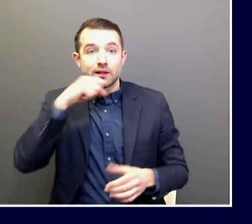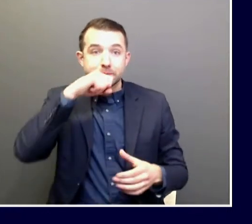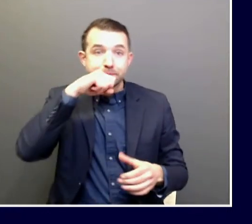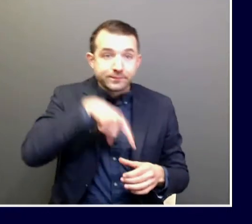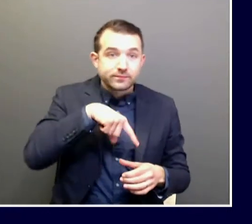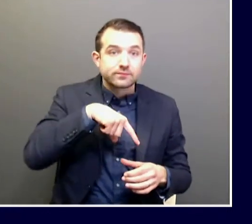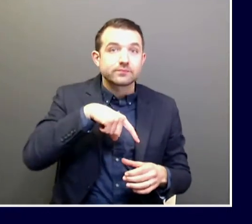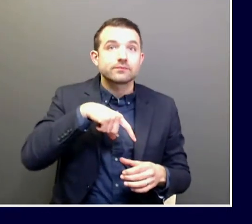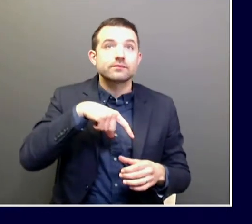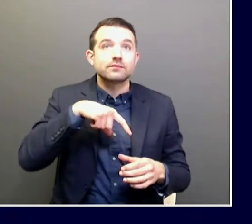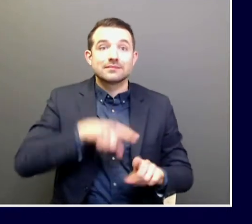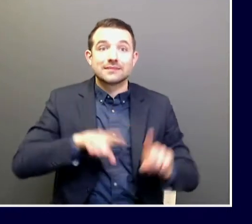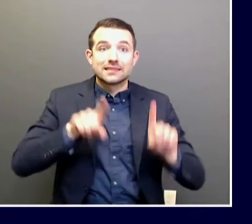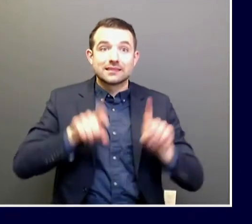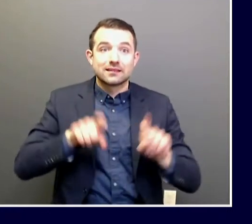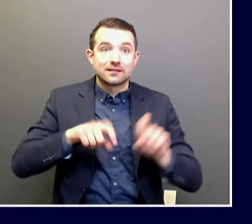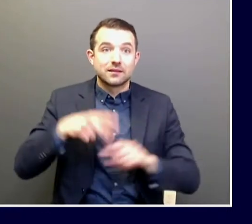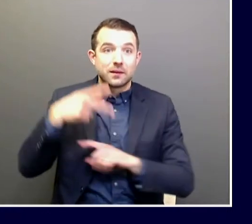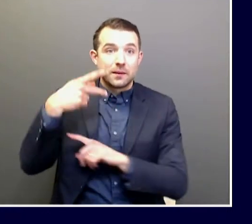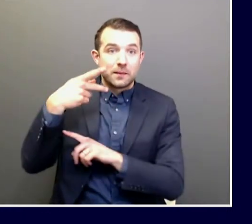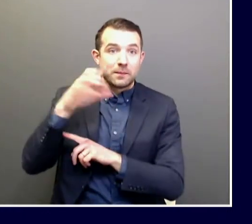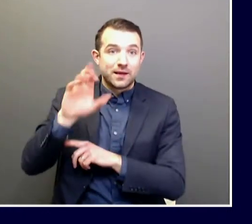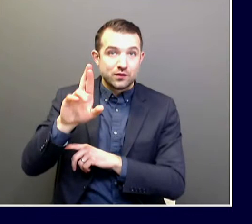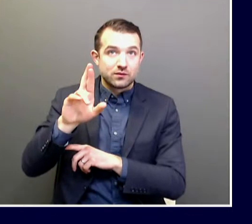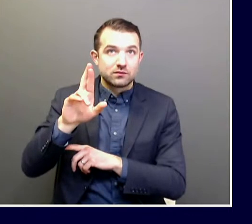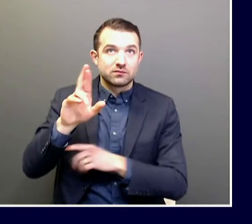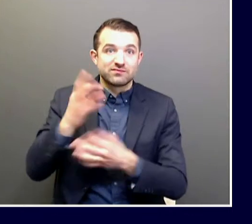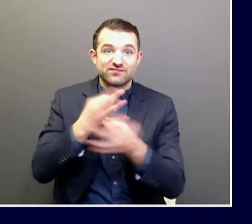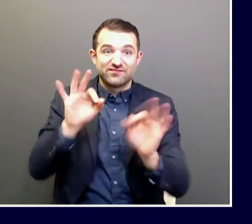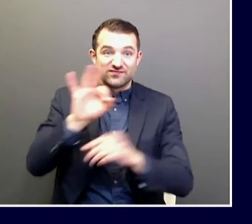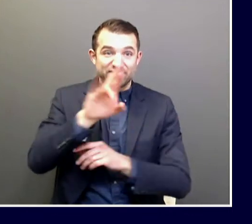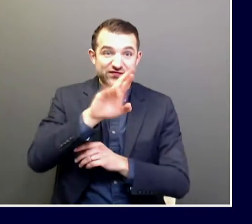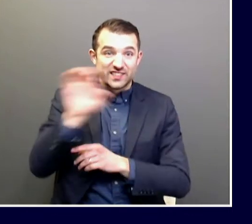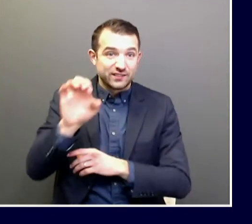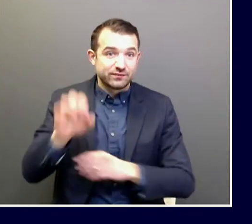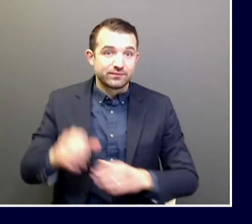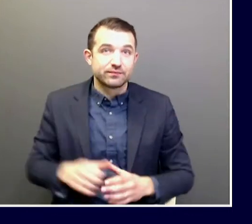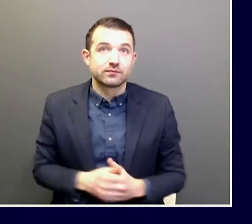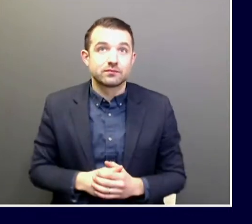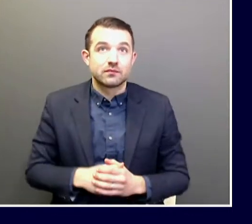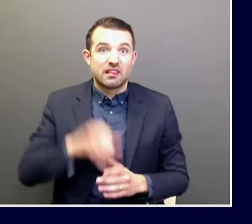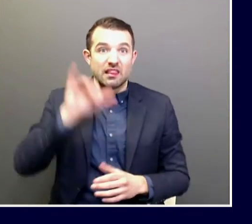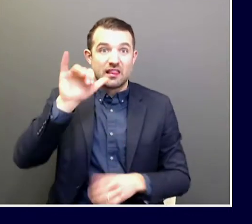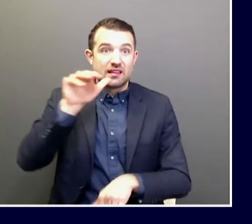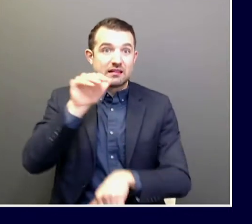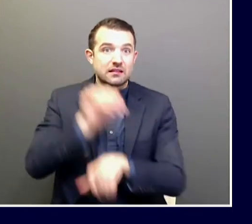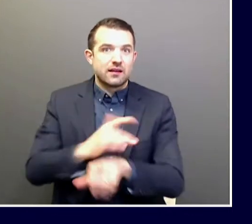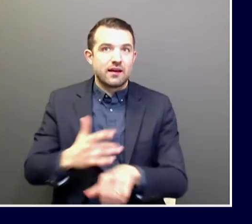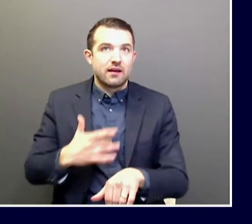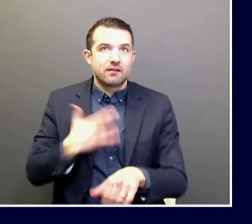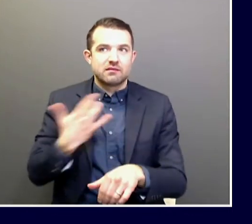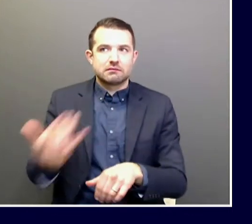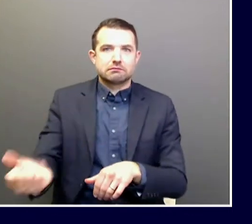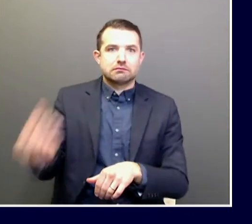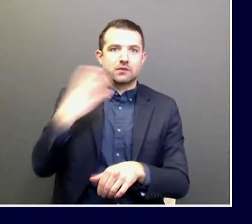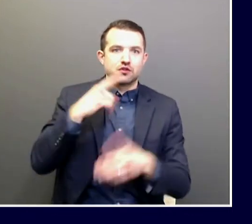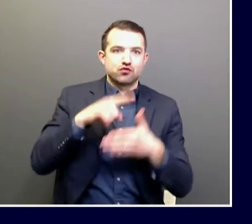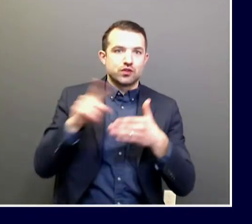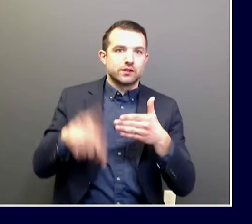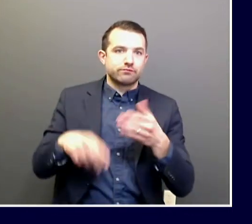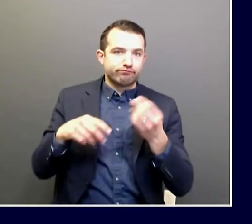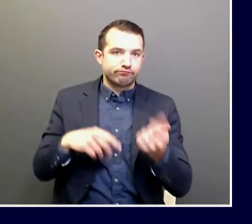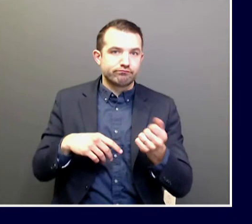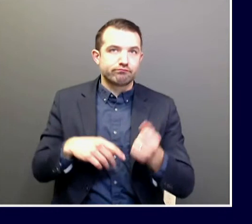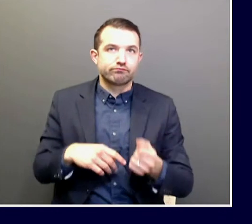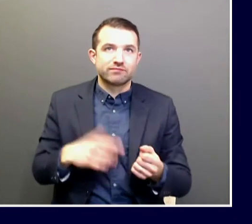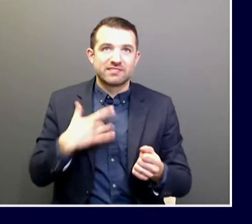charge with results that are mailed to you usually that night. Now, we know that there remains a need for testing